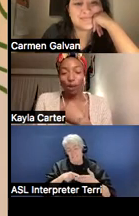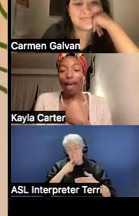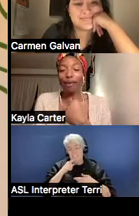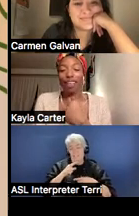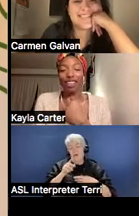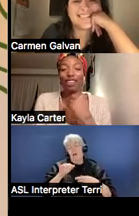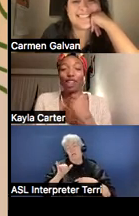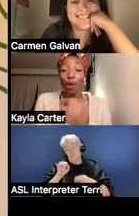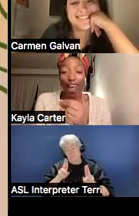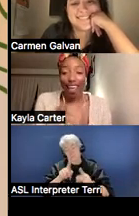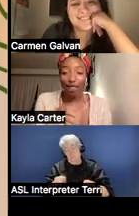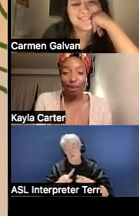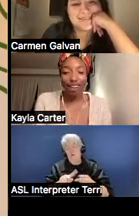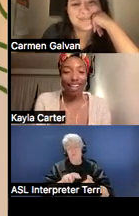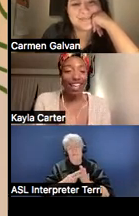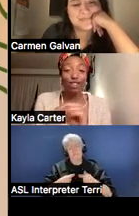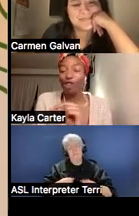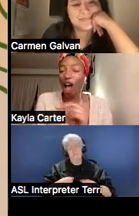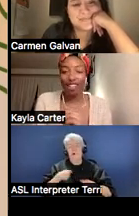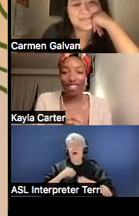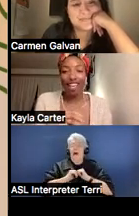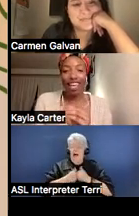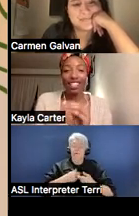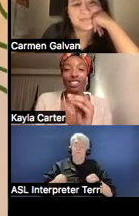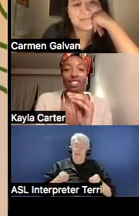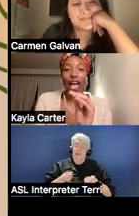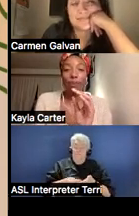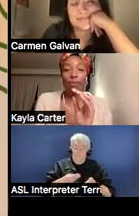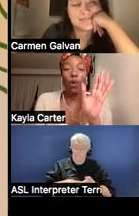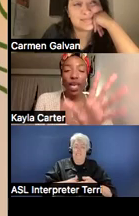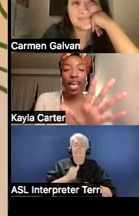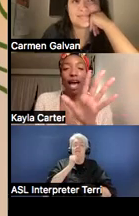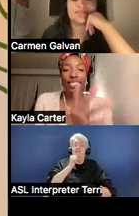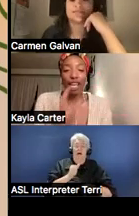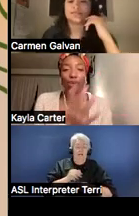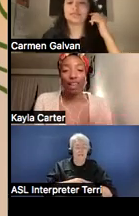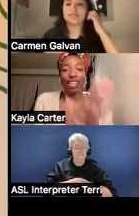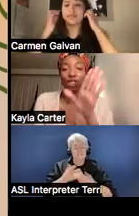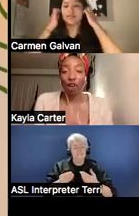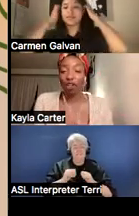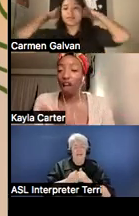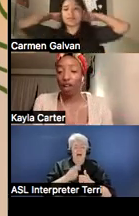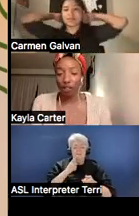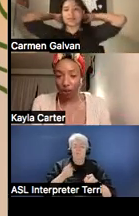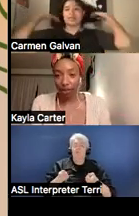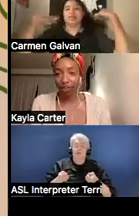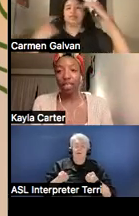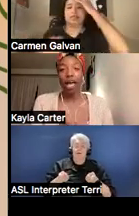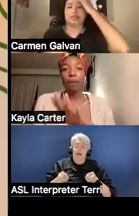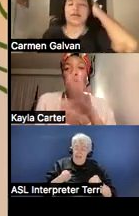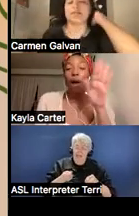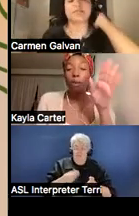too. Knowing how to handle money is not, is knowing how to handle money is learned, not